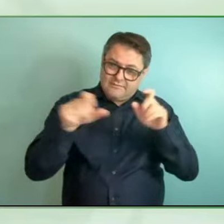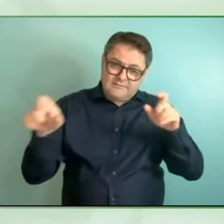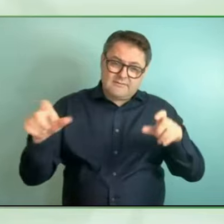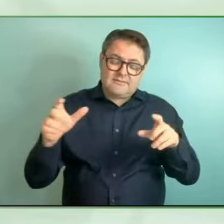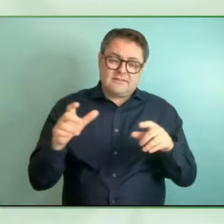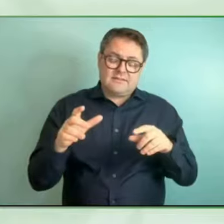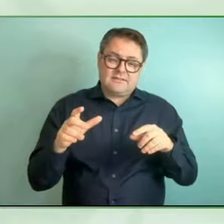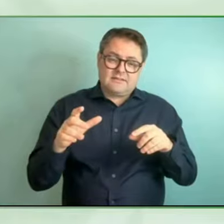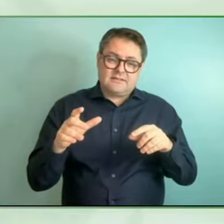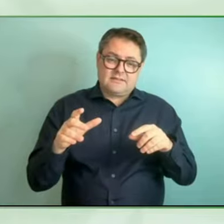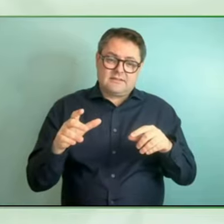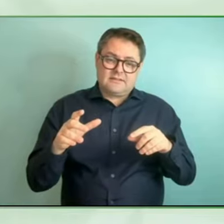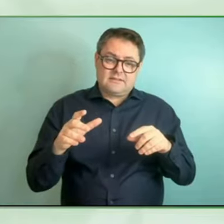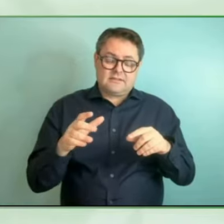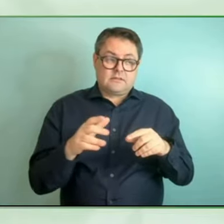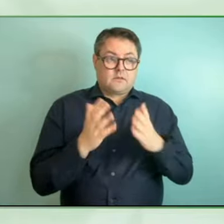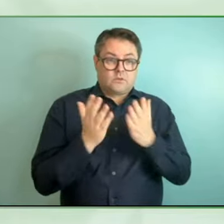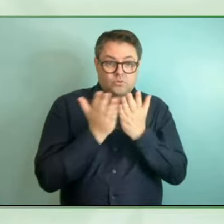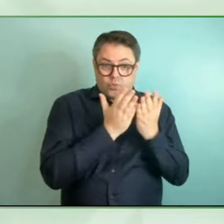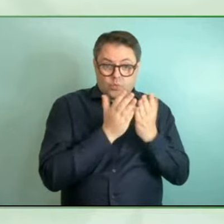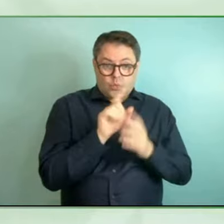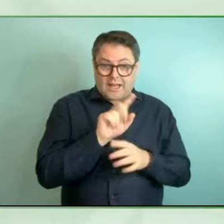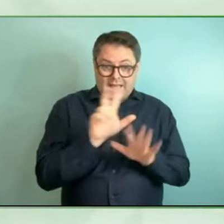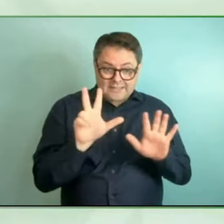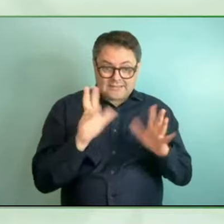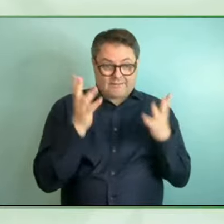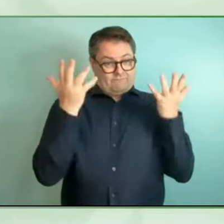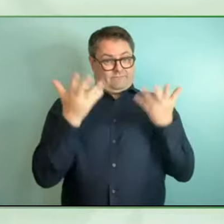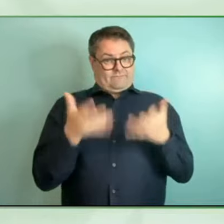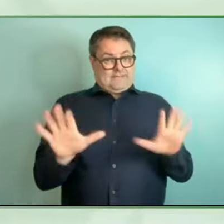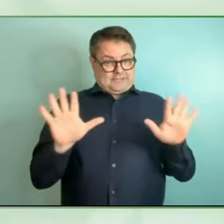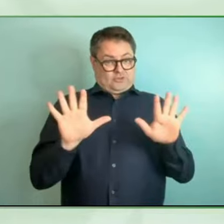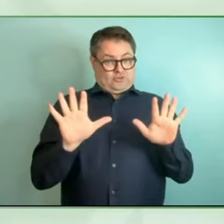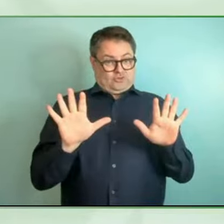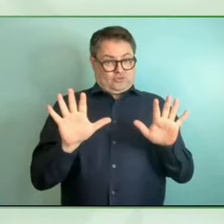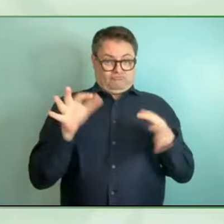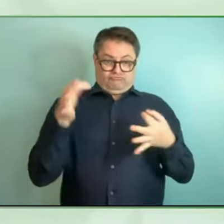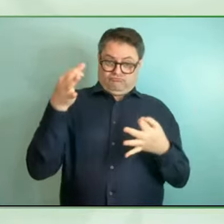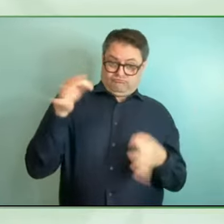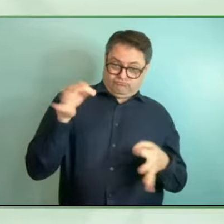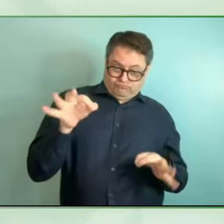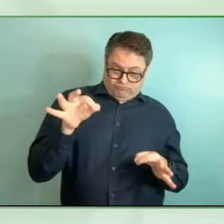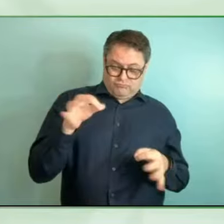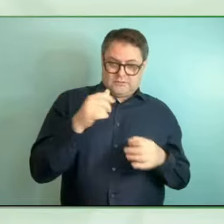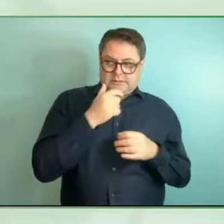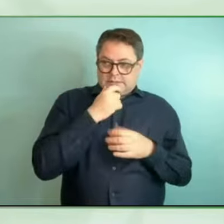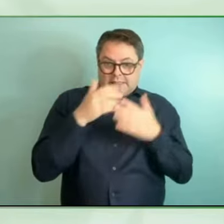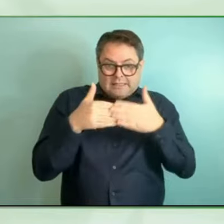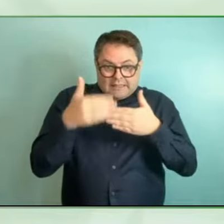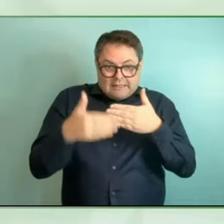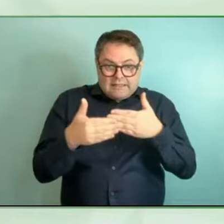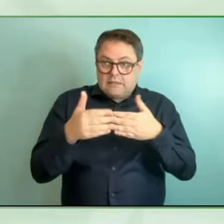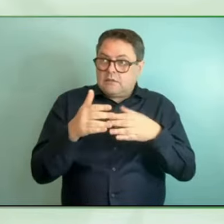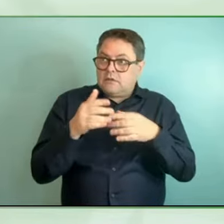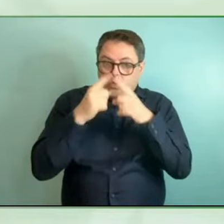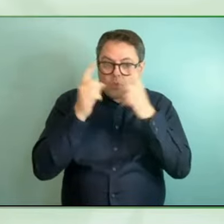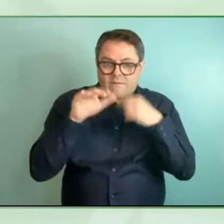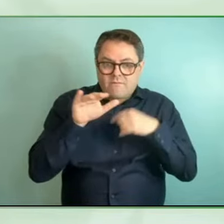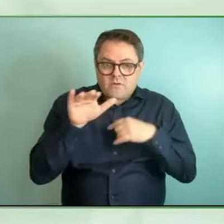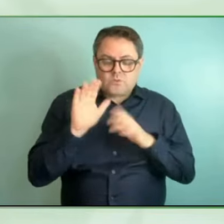who finish high school and who don't dare to go to university where they go. So this is